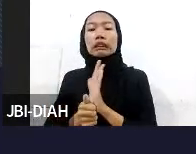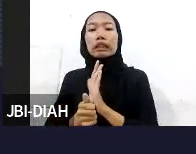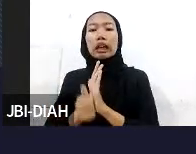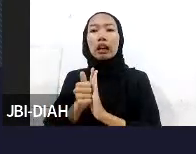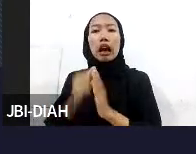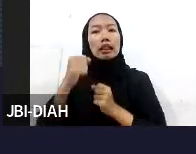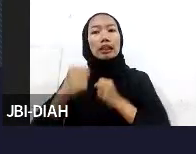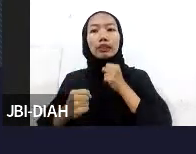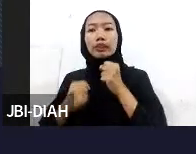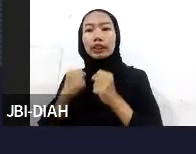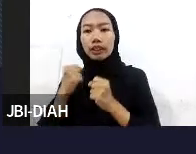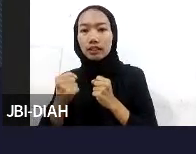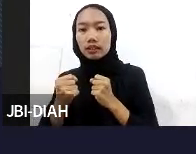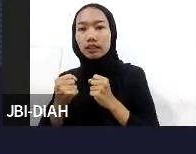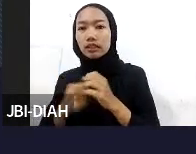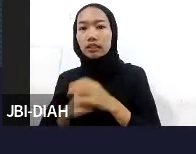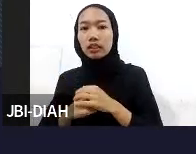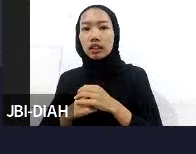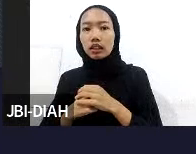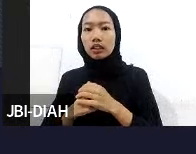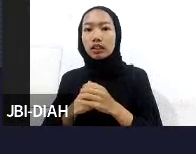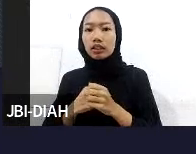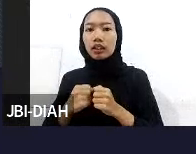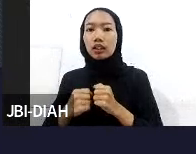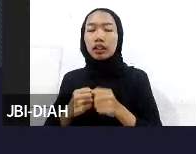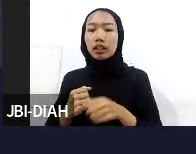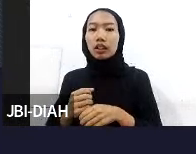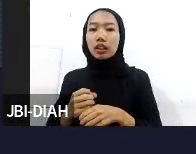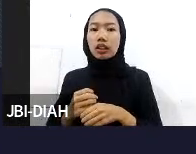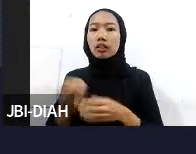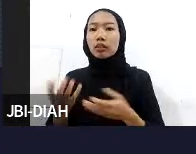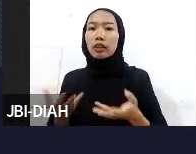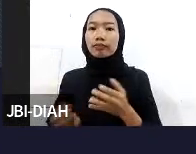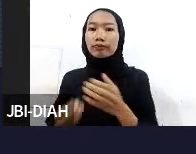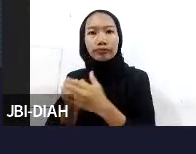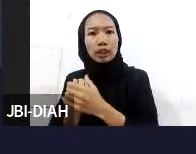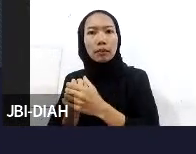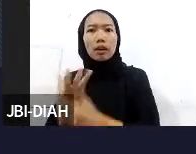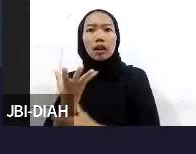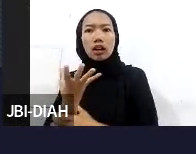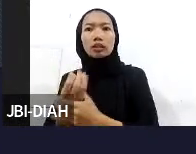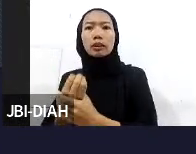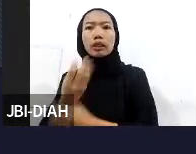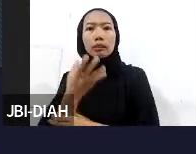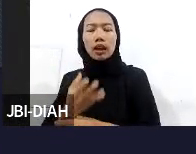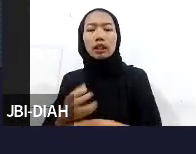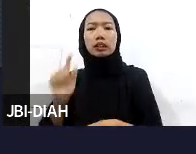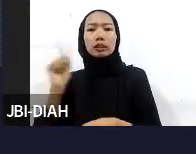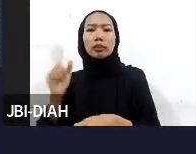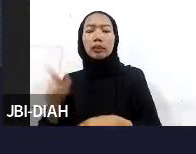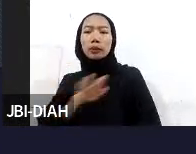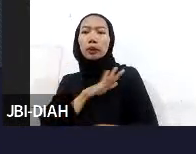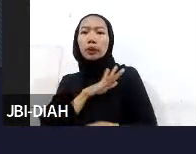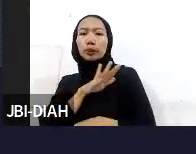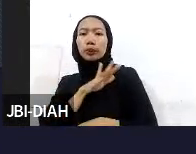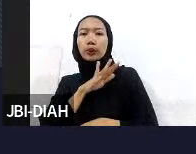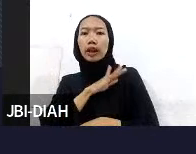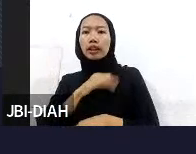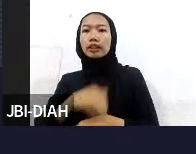with disabilities were able to use and help each other